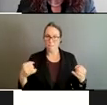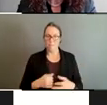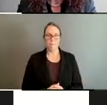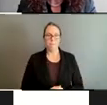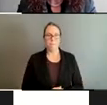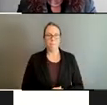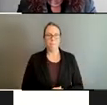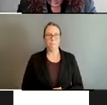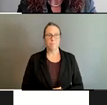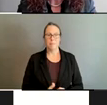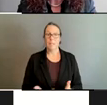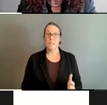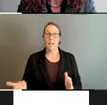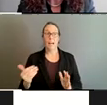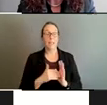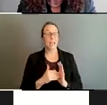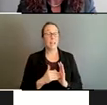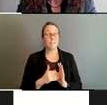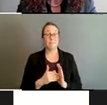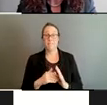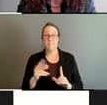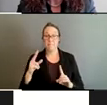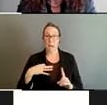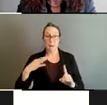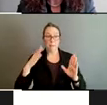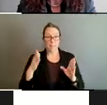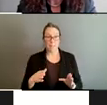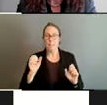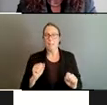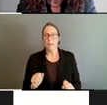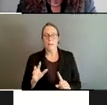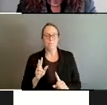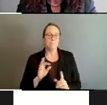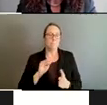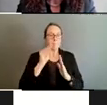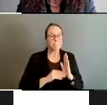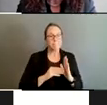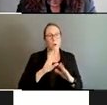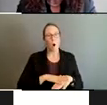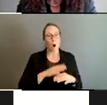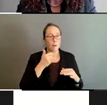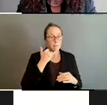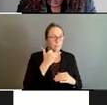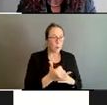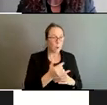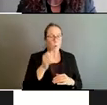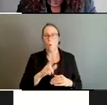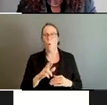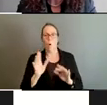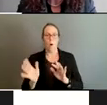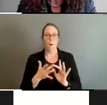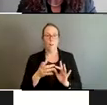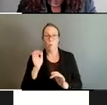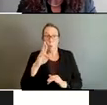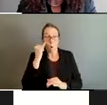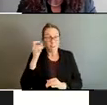Because again, applicants can apply online, they can apply over the phone. Or if we need to set up